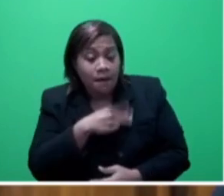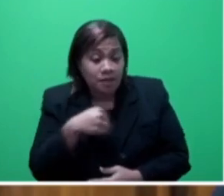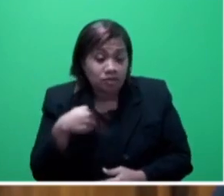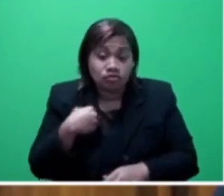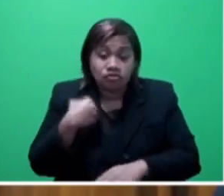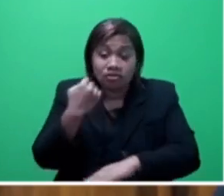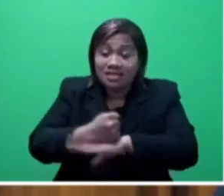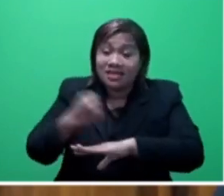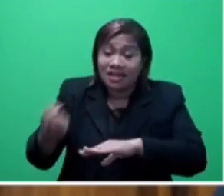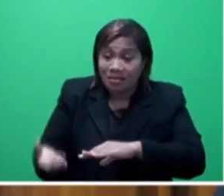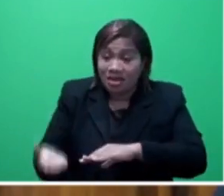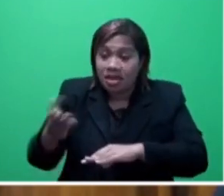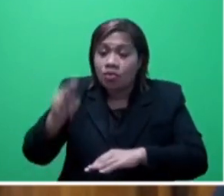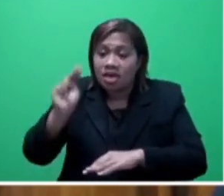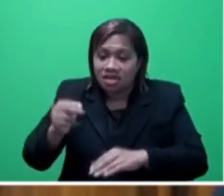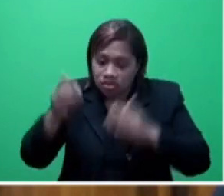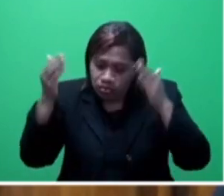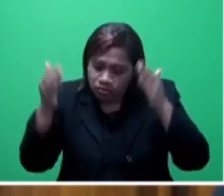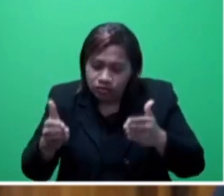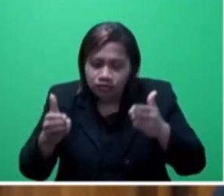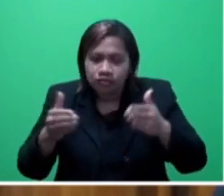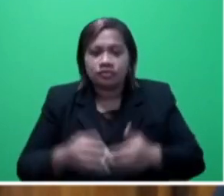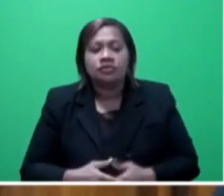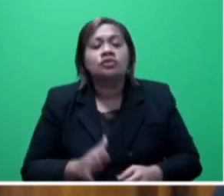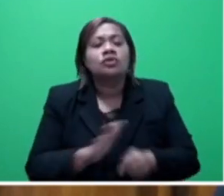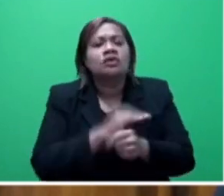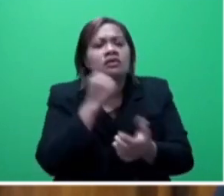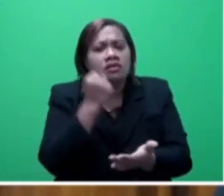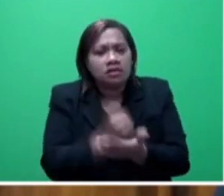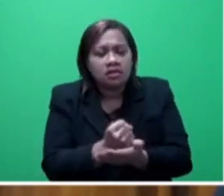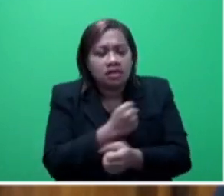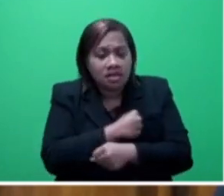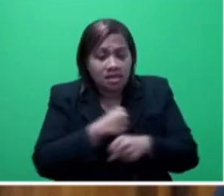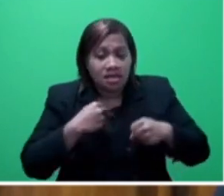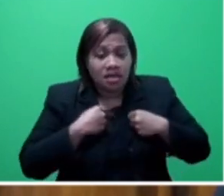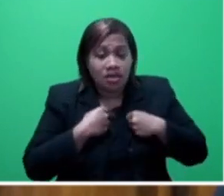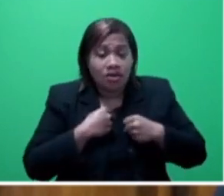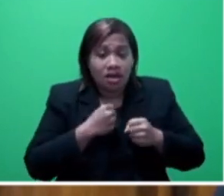needs to pay attention to ensure that our infrastructure